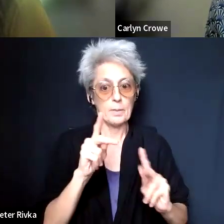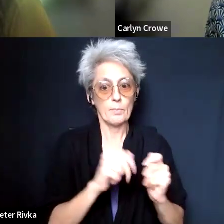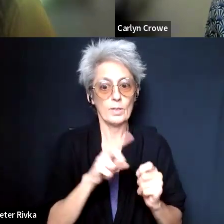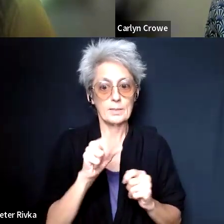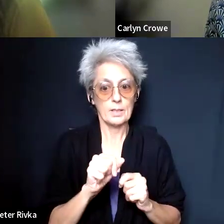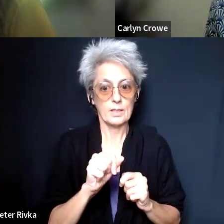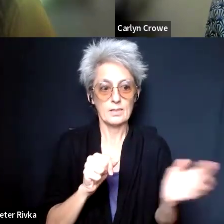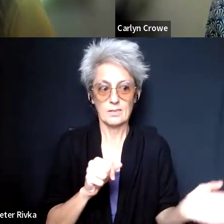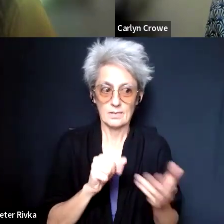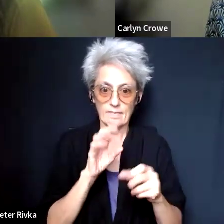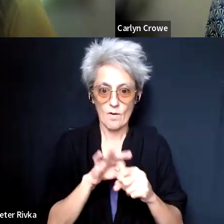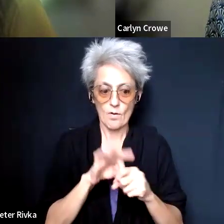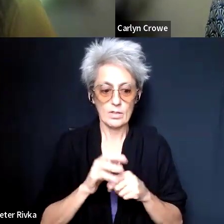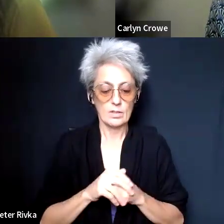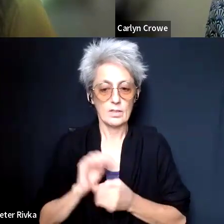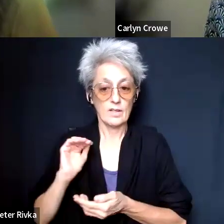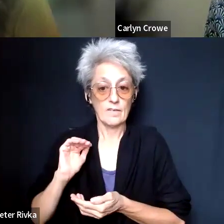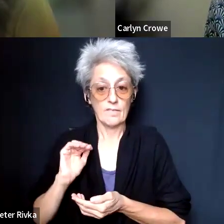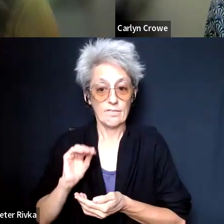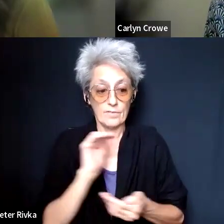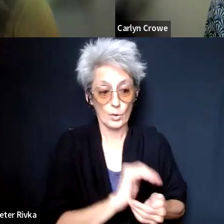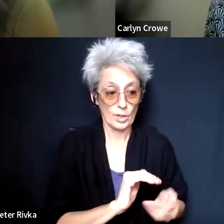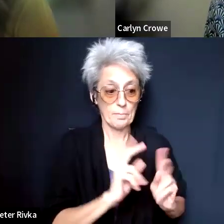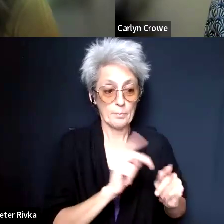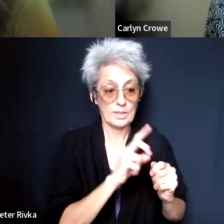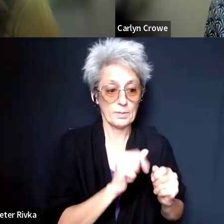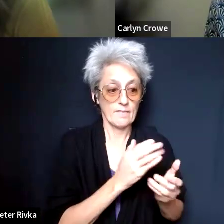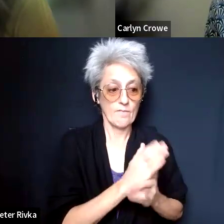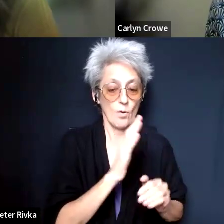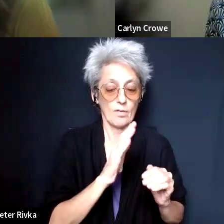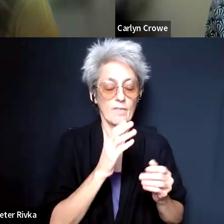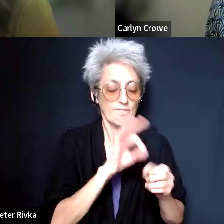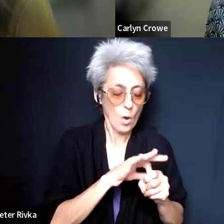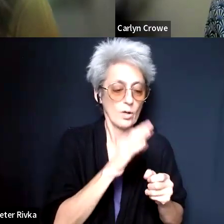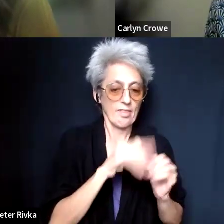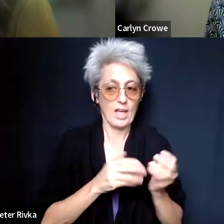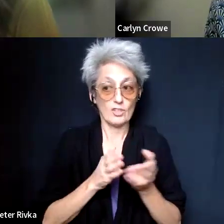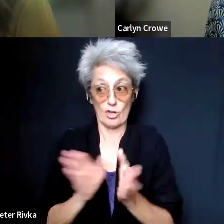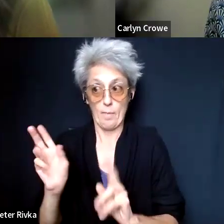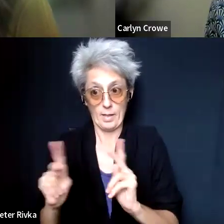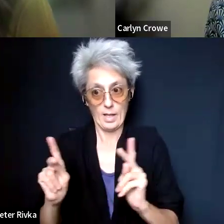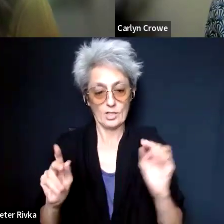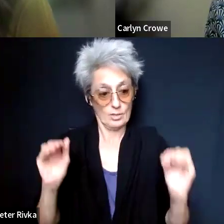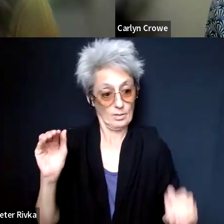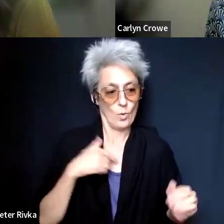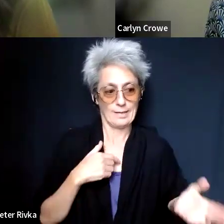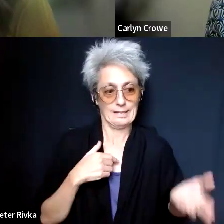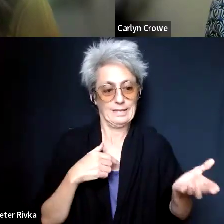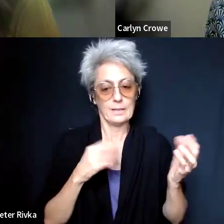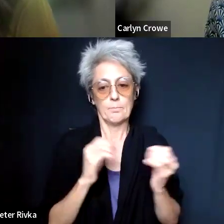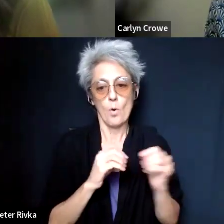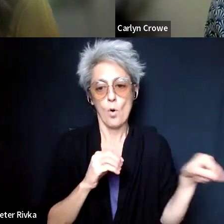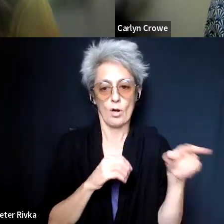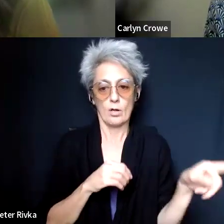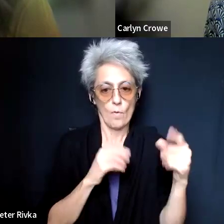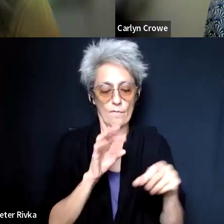fewer people with disabilities vote than the general population. So many of these local